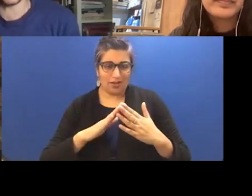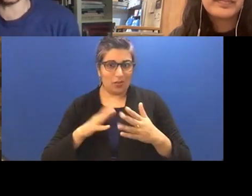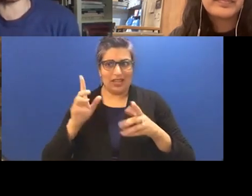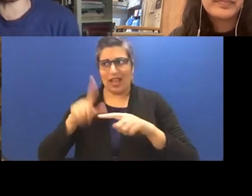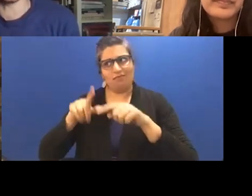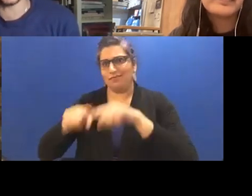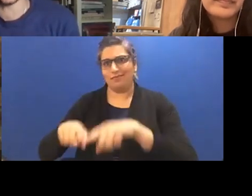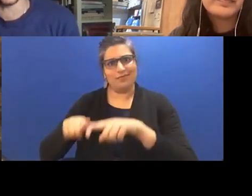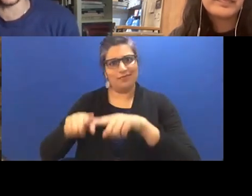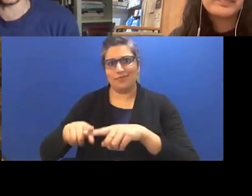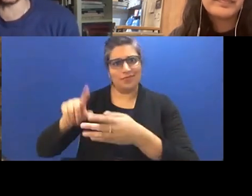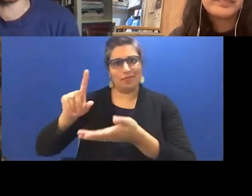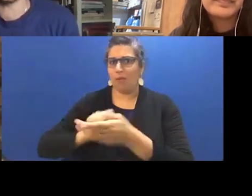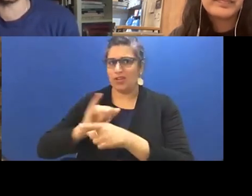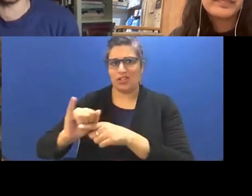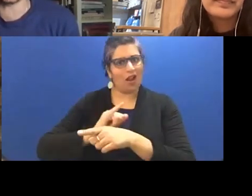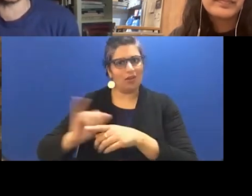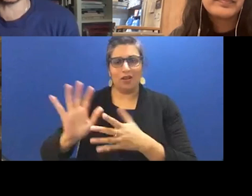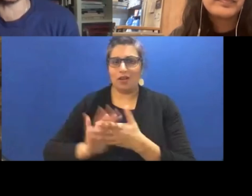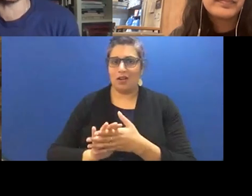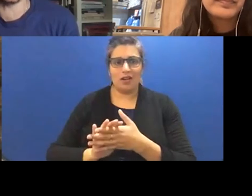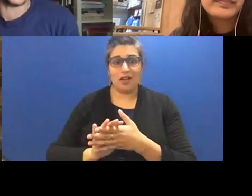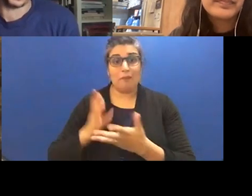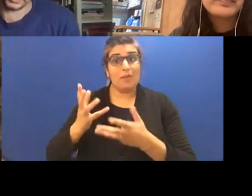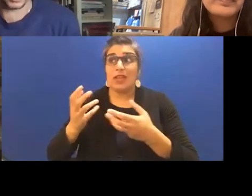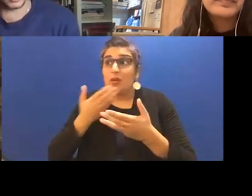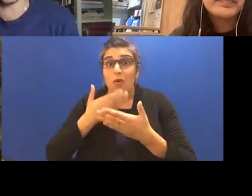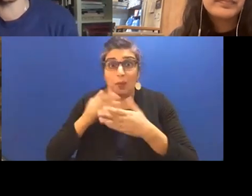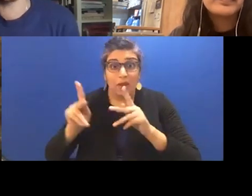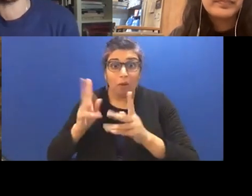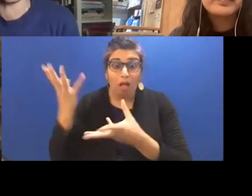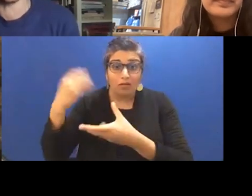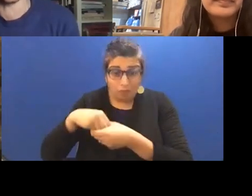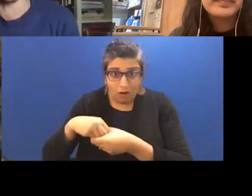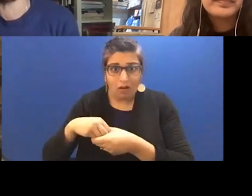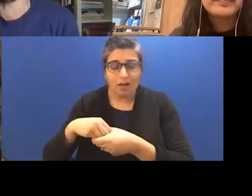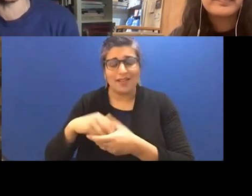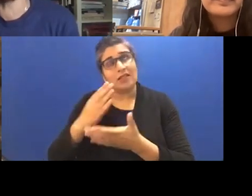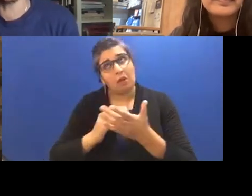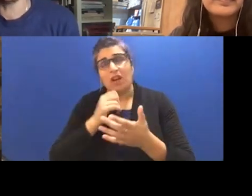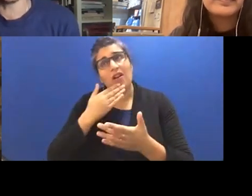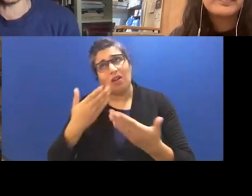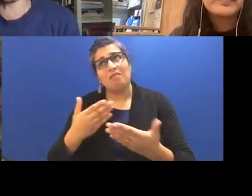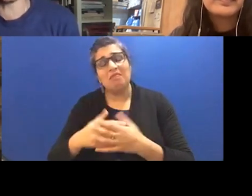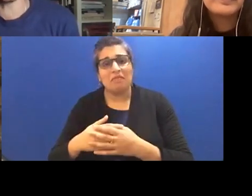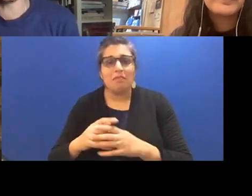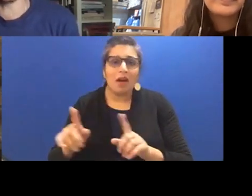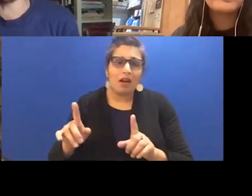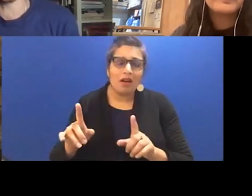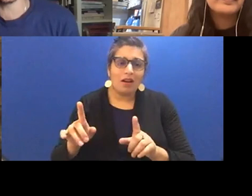are fundamentally commercial in nature and that may be filled with very good people and some not good people sometimes, but